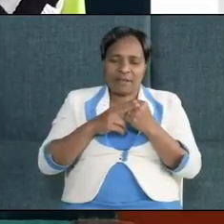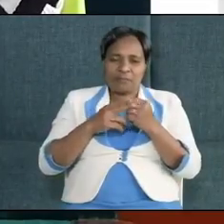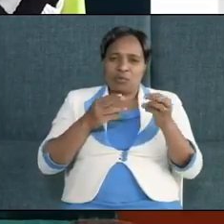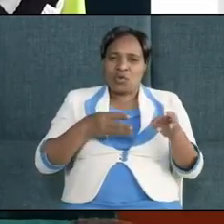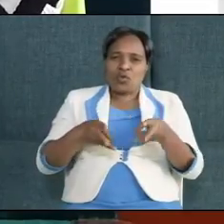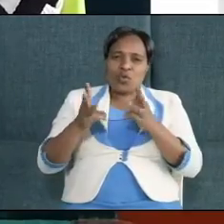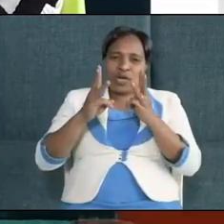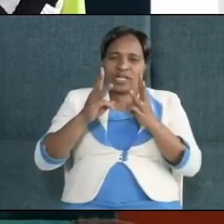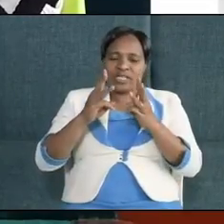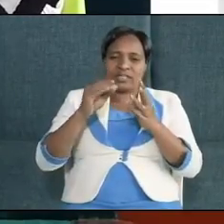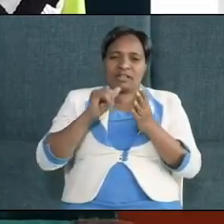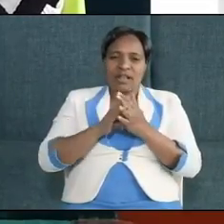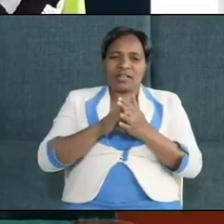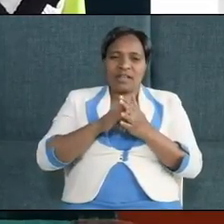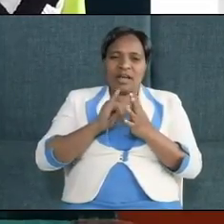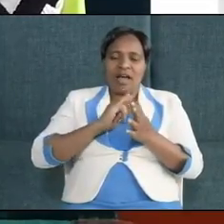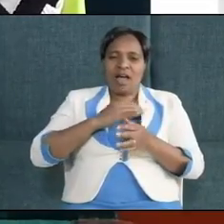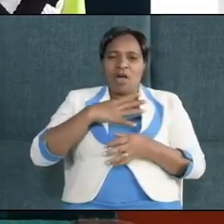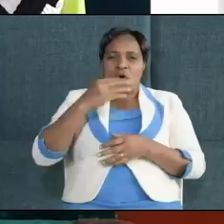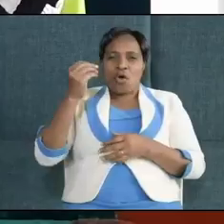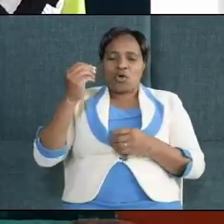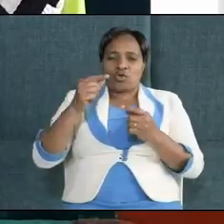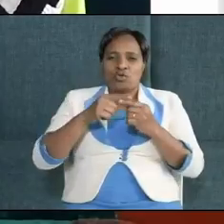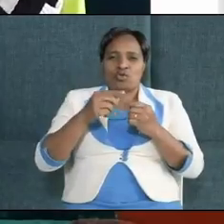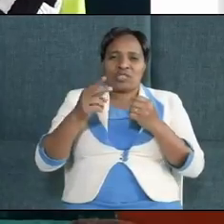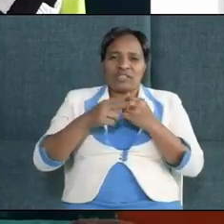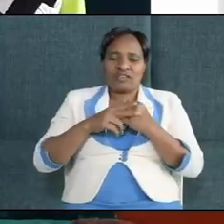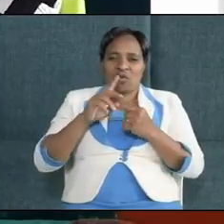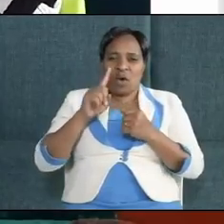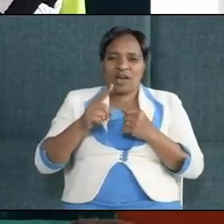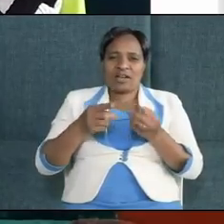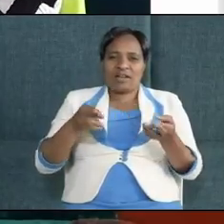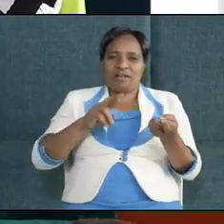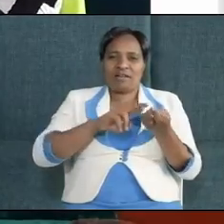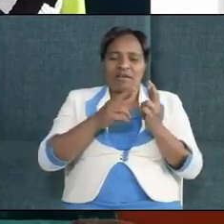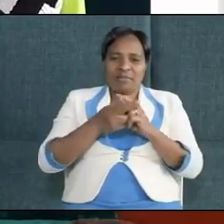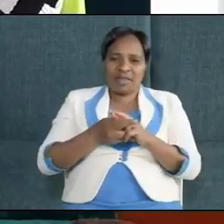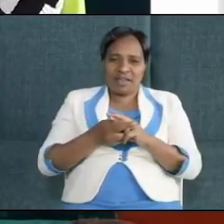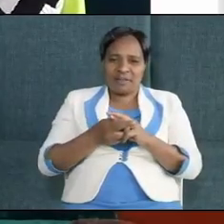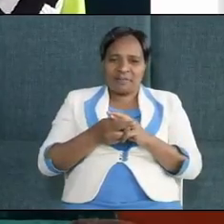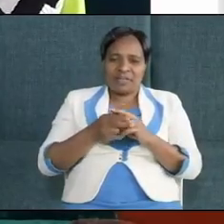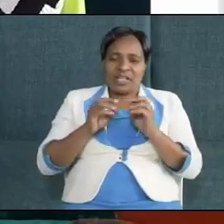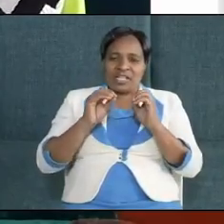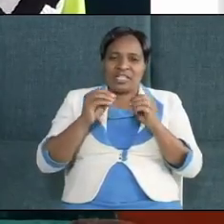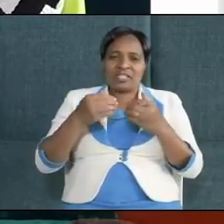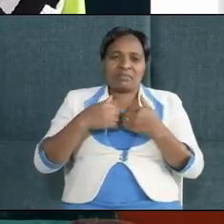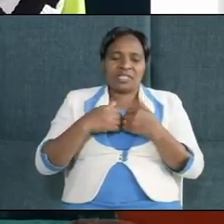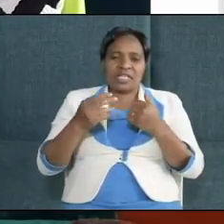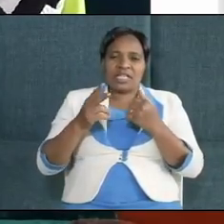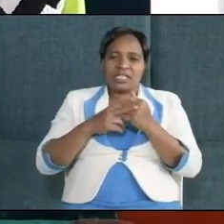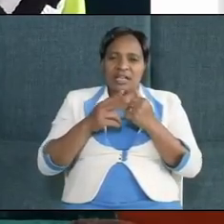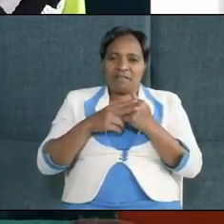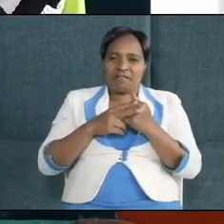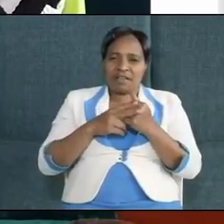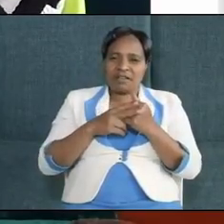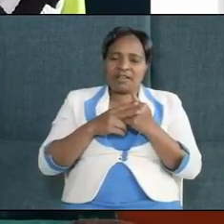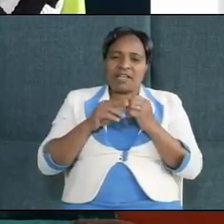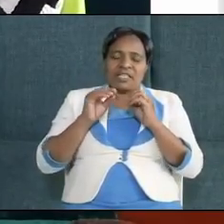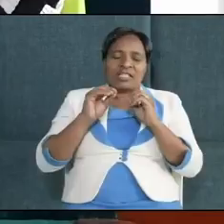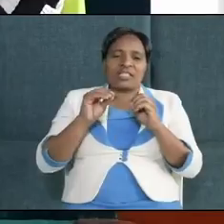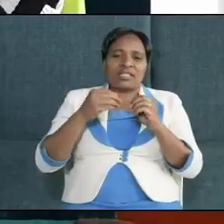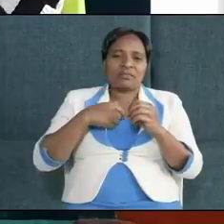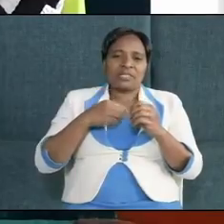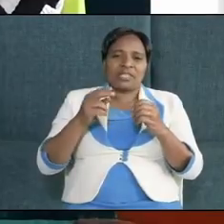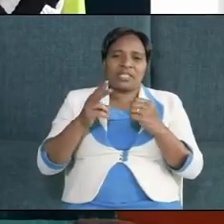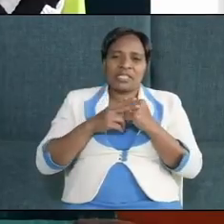go to heaven. 1. 2. Repent. Teach me all the 7 steps. Teach me all the